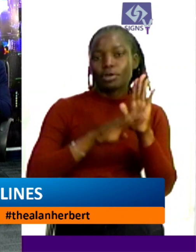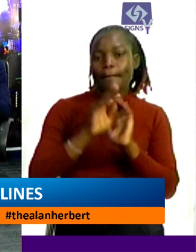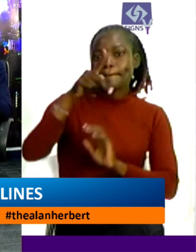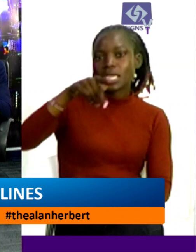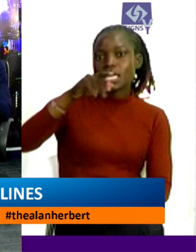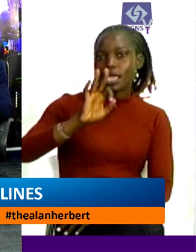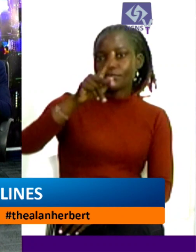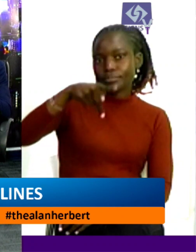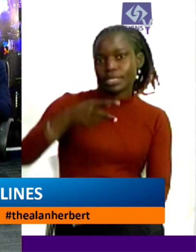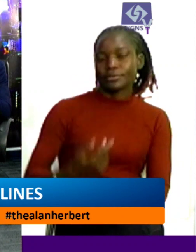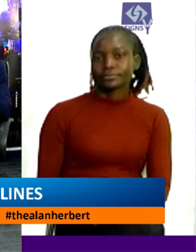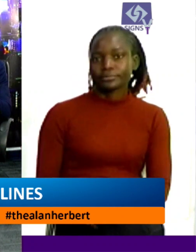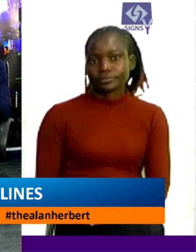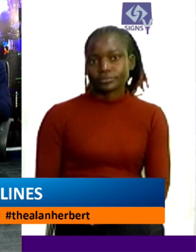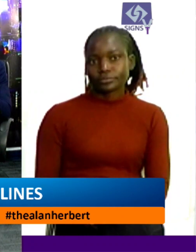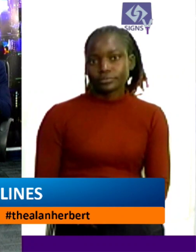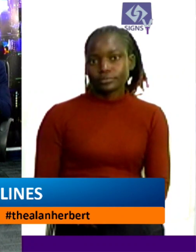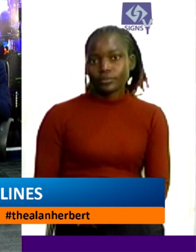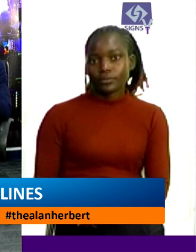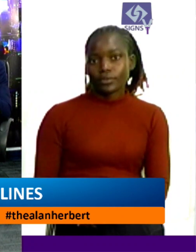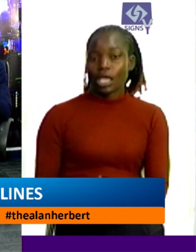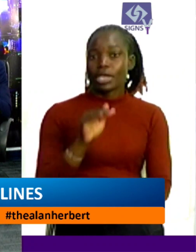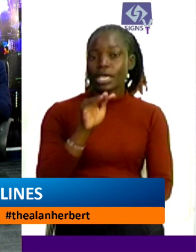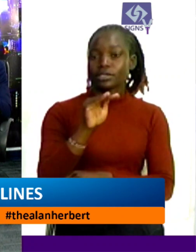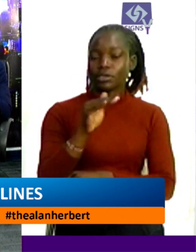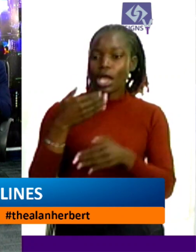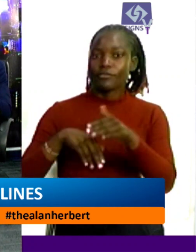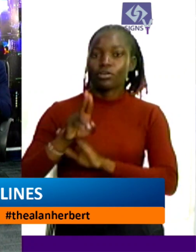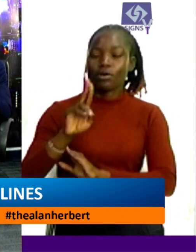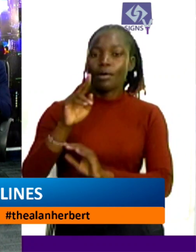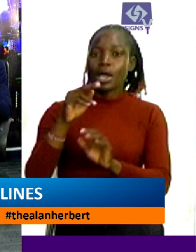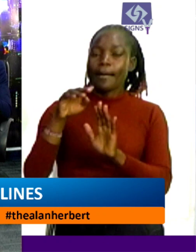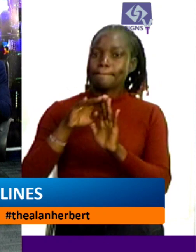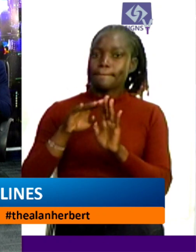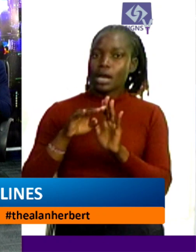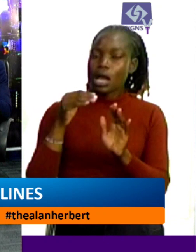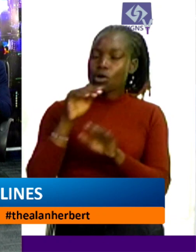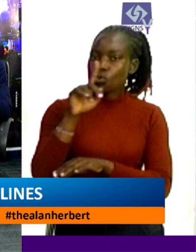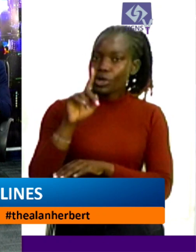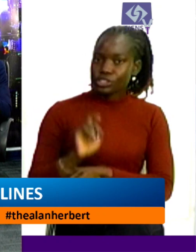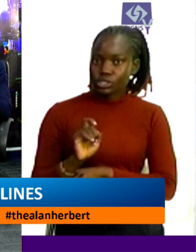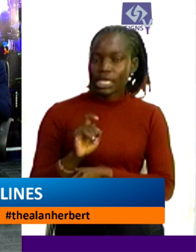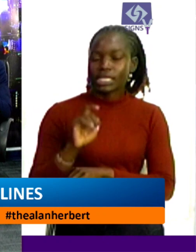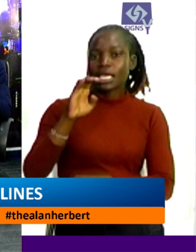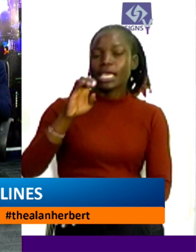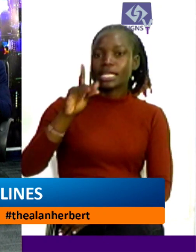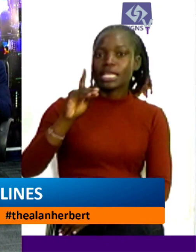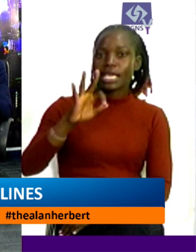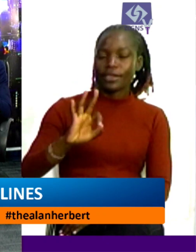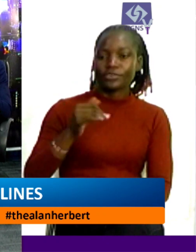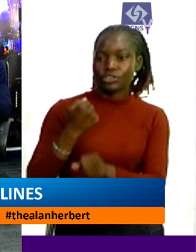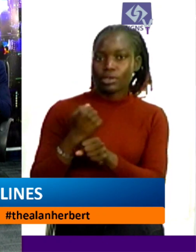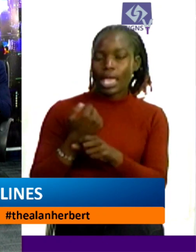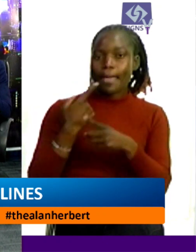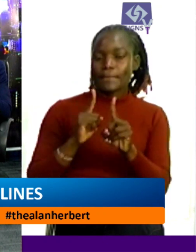program. I am going to be asking you a follow-up question on the work that ADF is doing across the African continent, but of course in relation